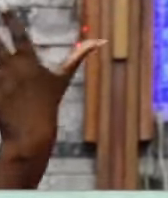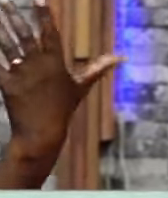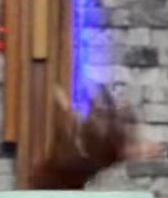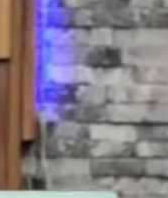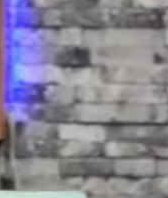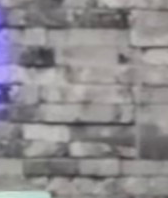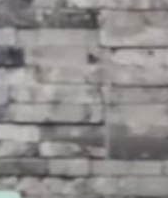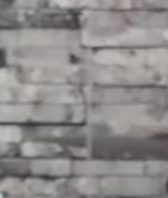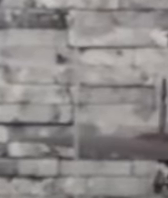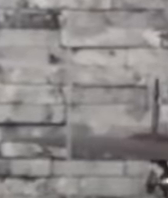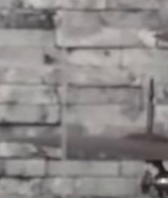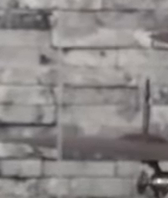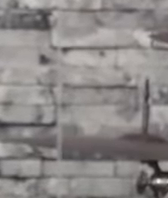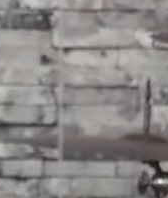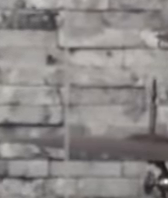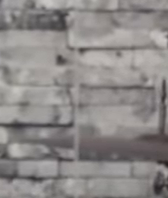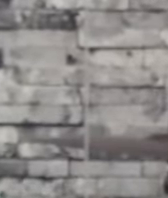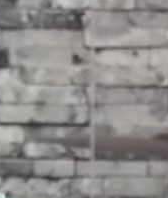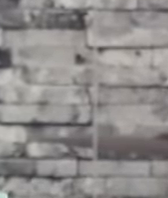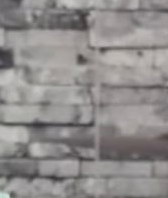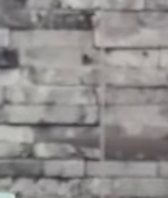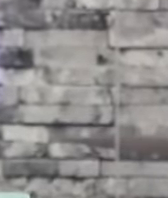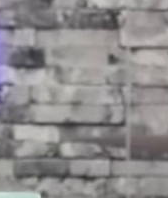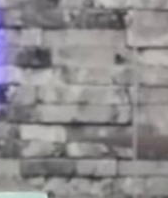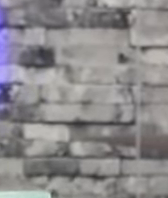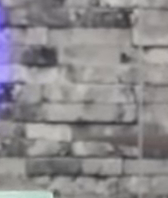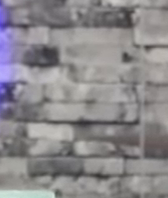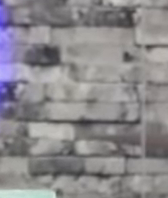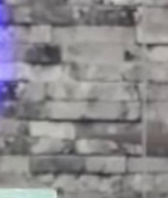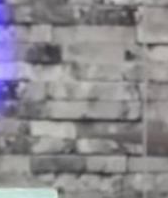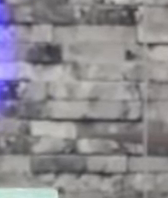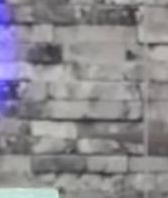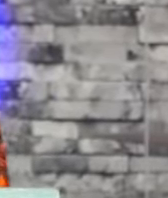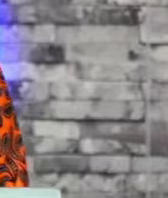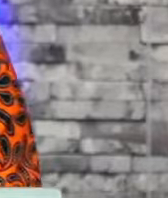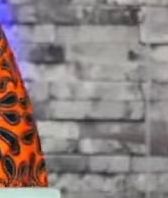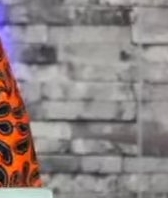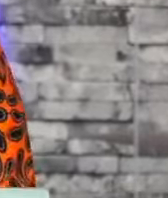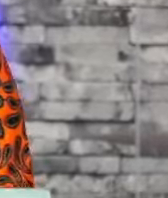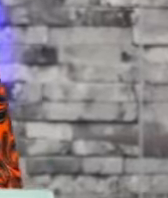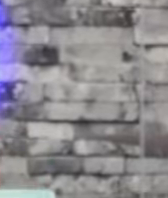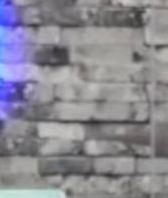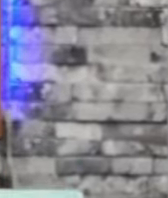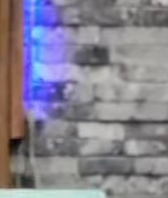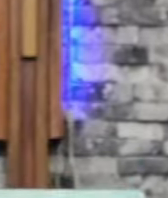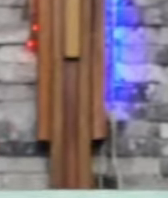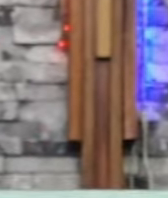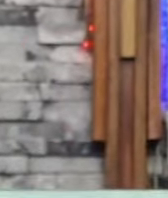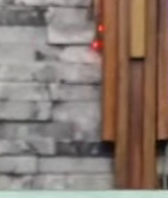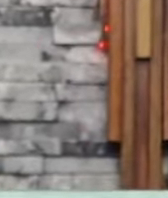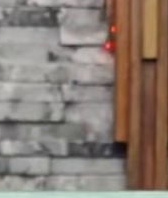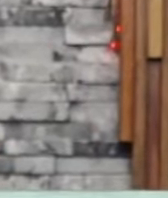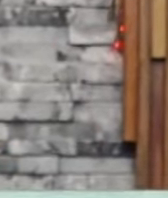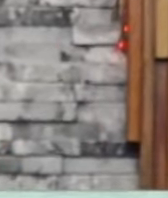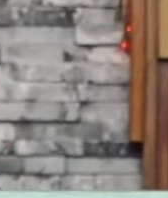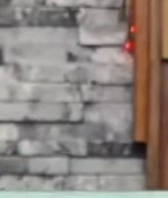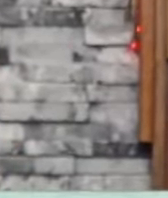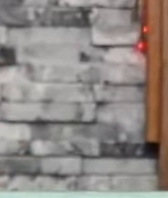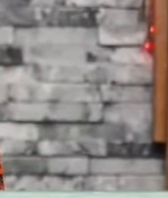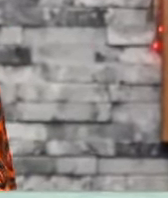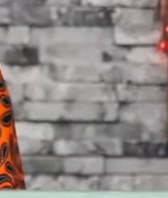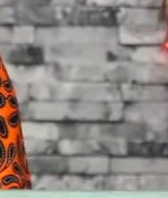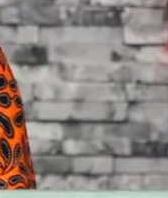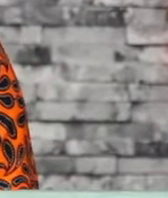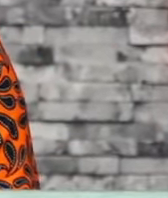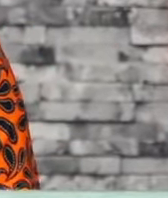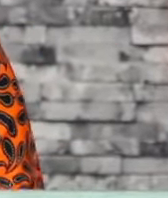was a vacation. Akafikiria kila ambacho kitawapatia nafasi ni waende mahali pa pumziko. And so he planned for a vacation. Akaandaa safari ya kwenda